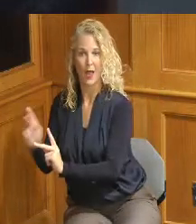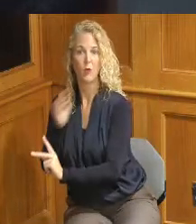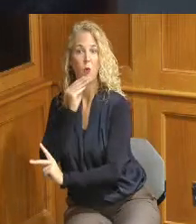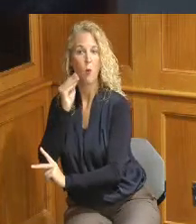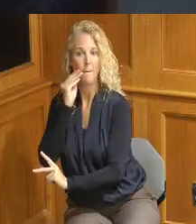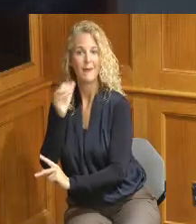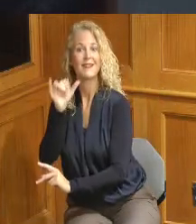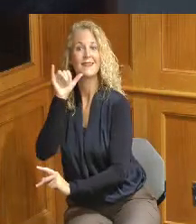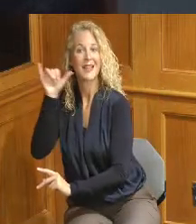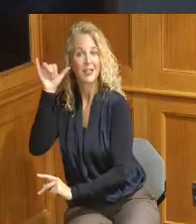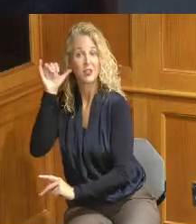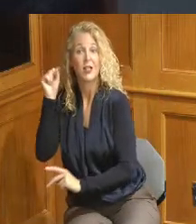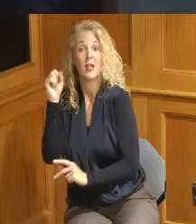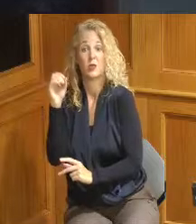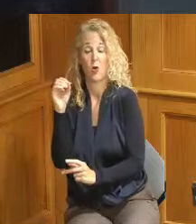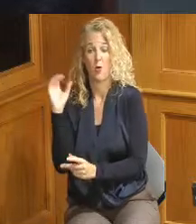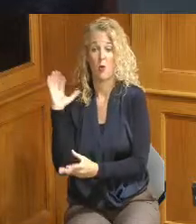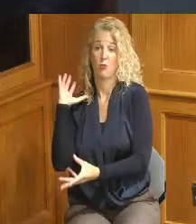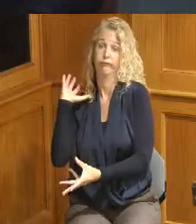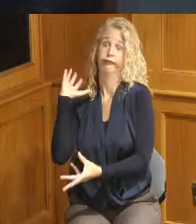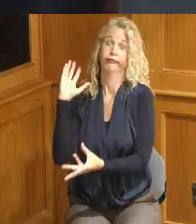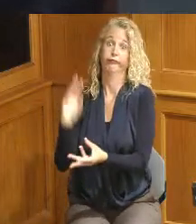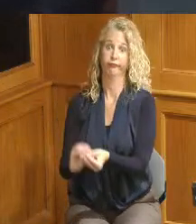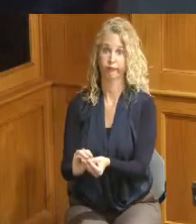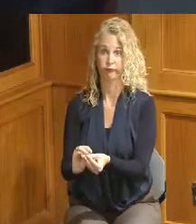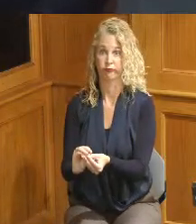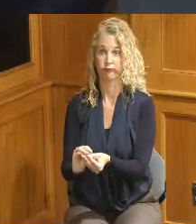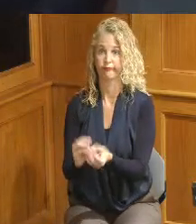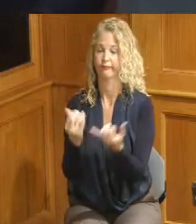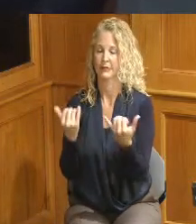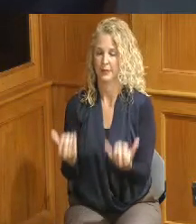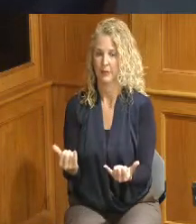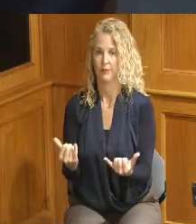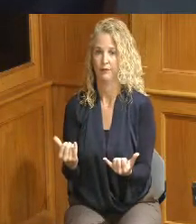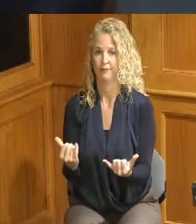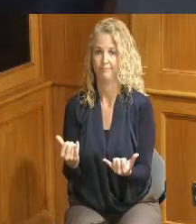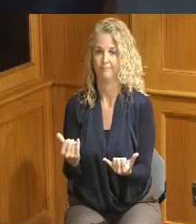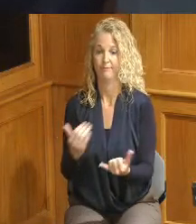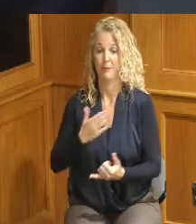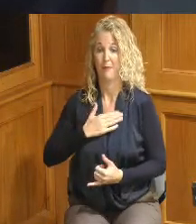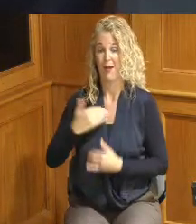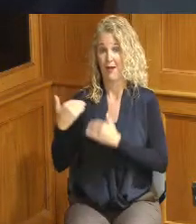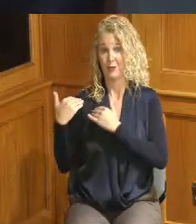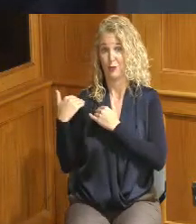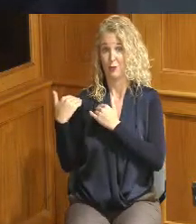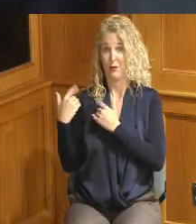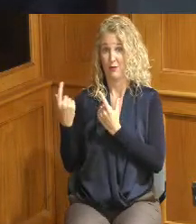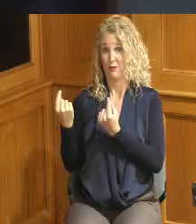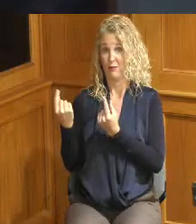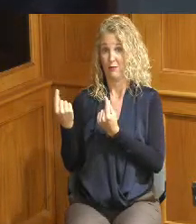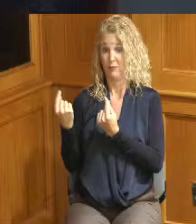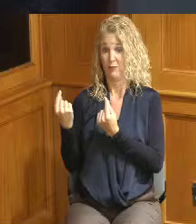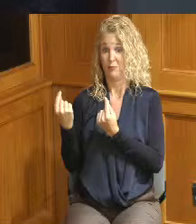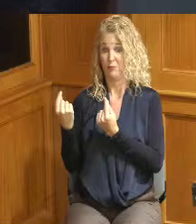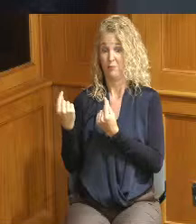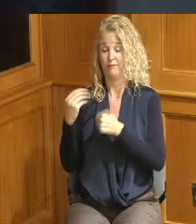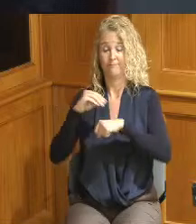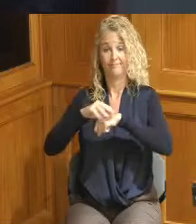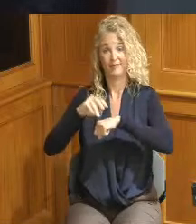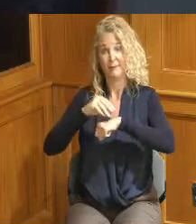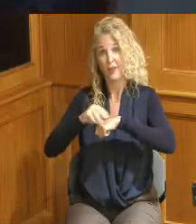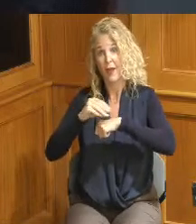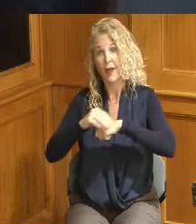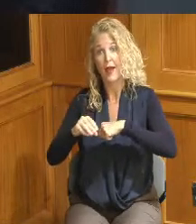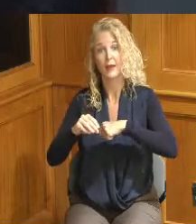house. So that's where we're at through the event. So we were helping. Basically, my job is to provide advice and guidance to the